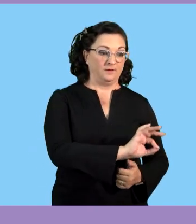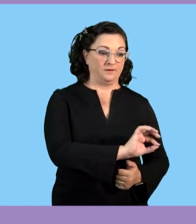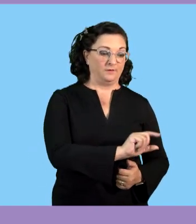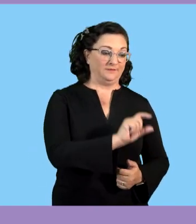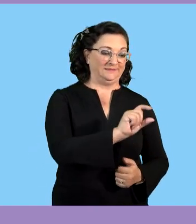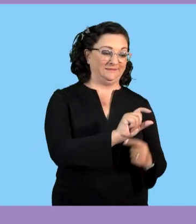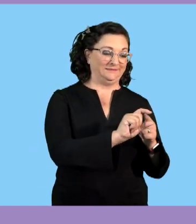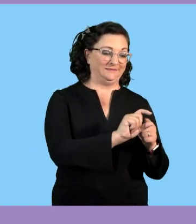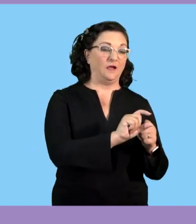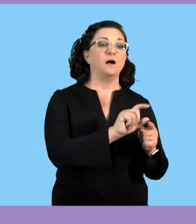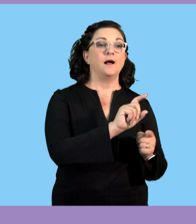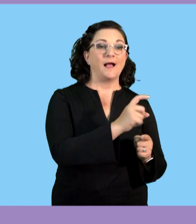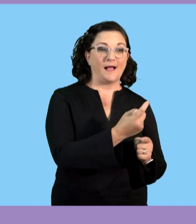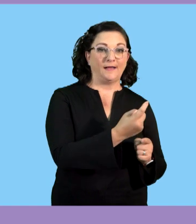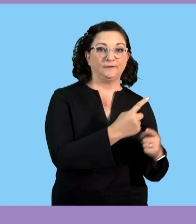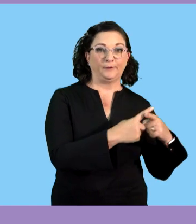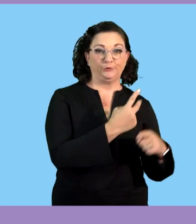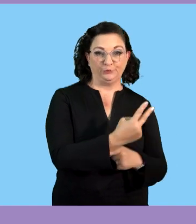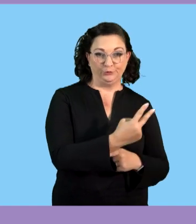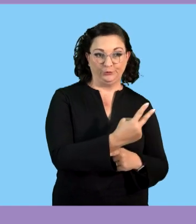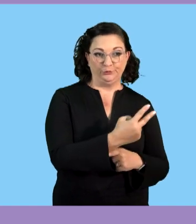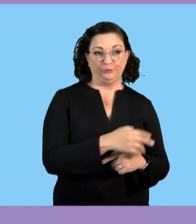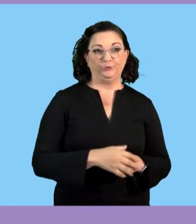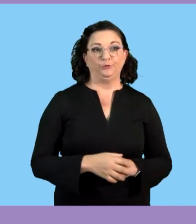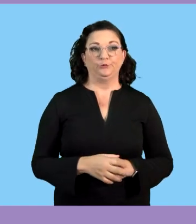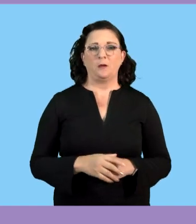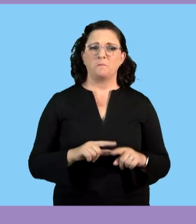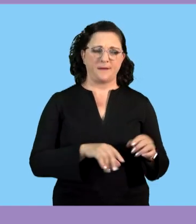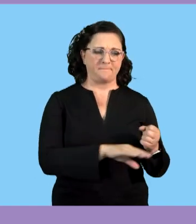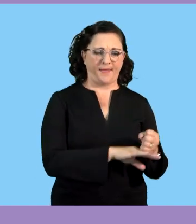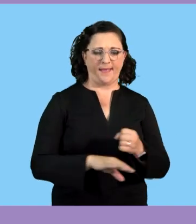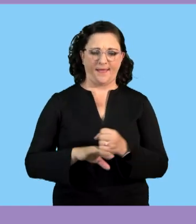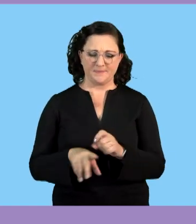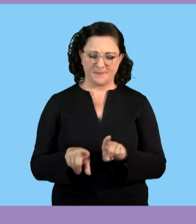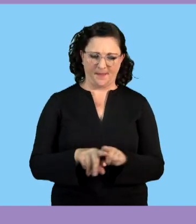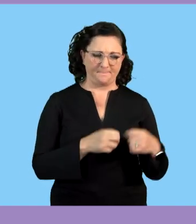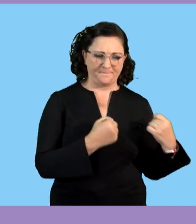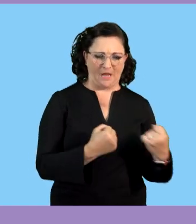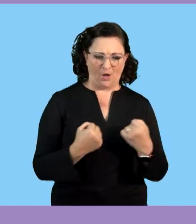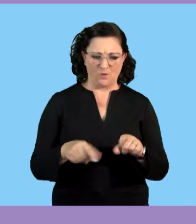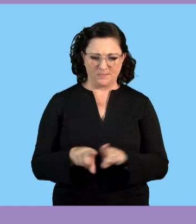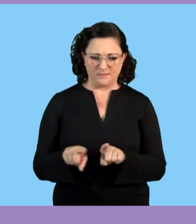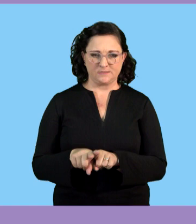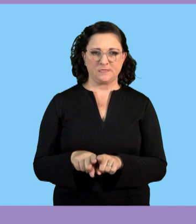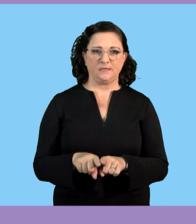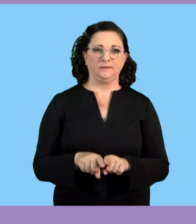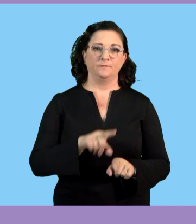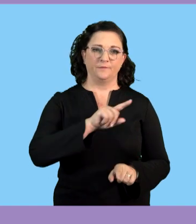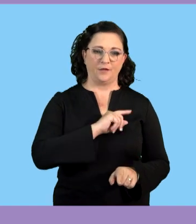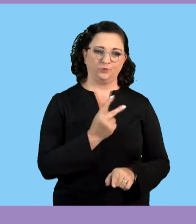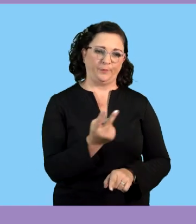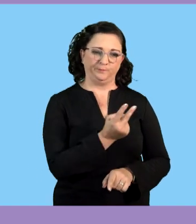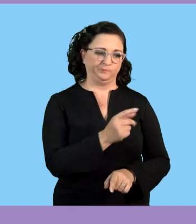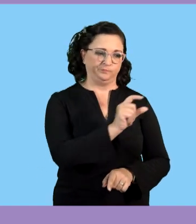3 exponent x plus 2. Then the powers are equal, the bases are the same. This